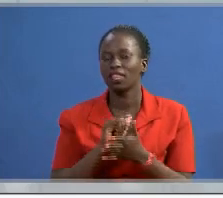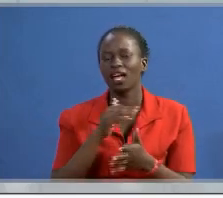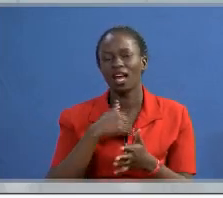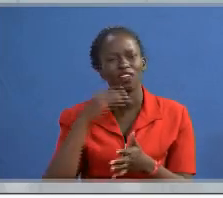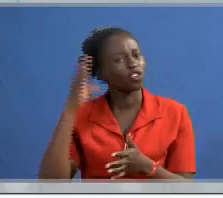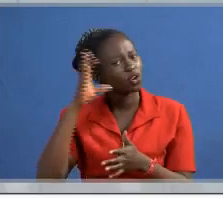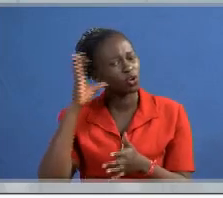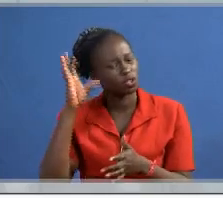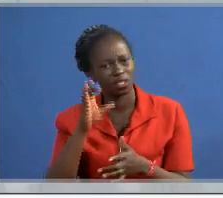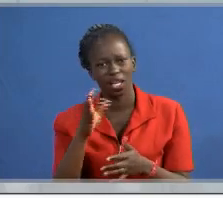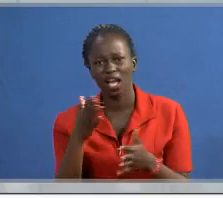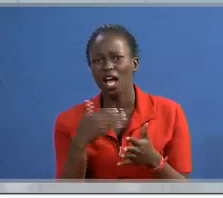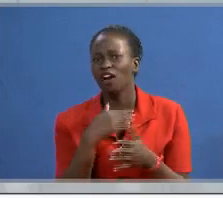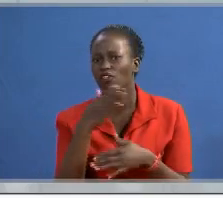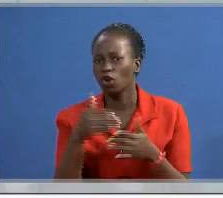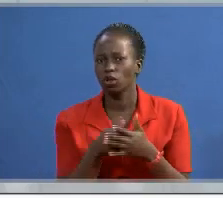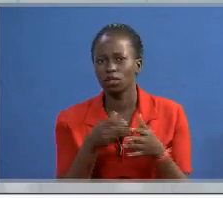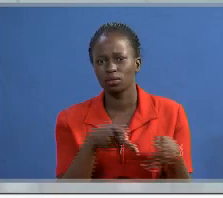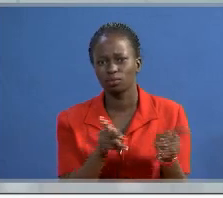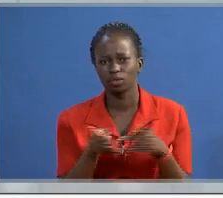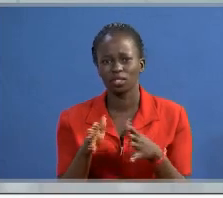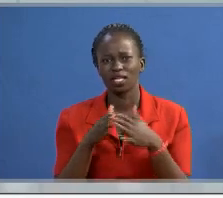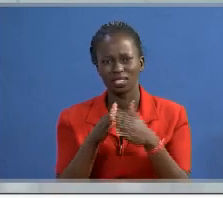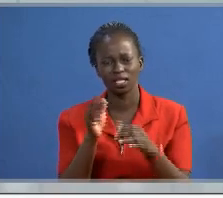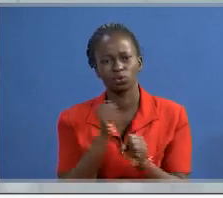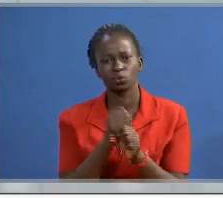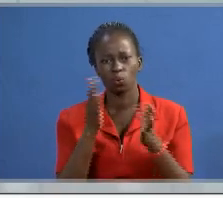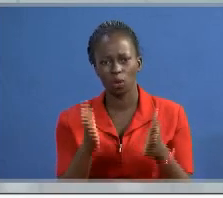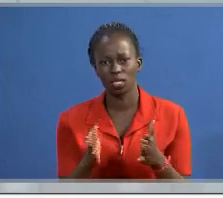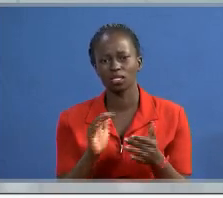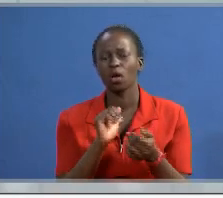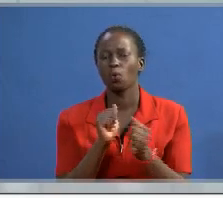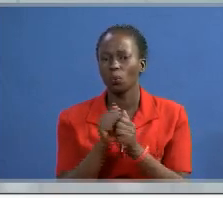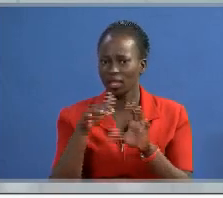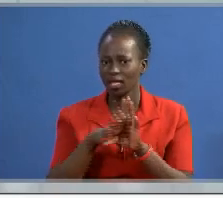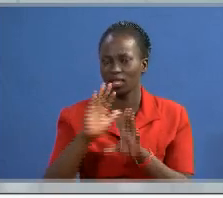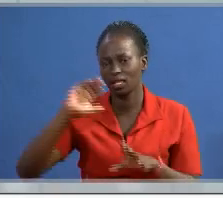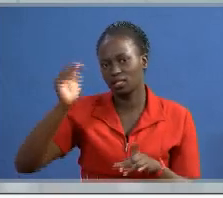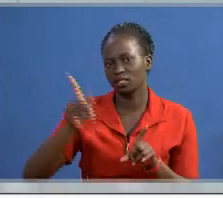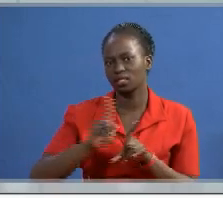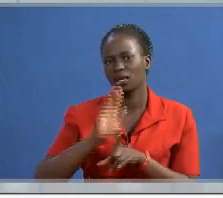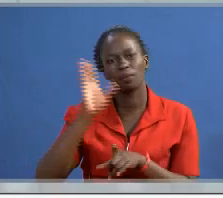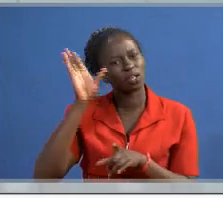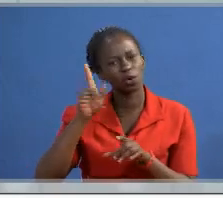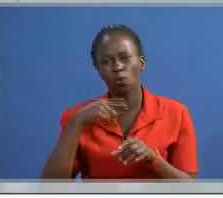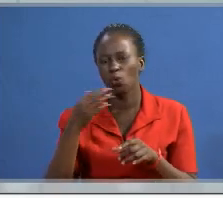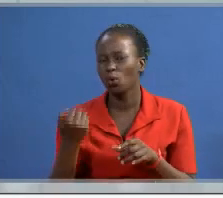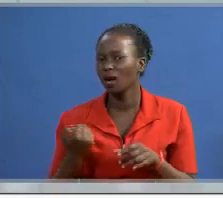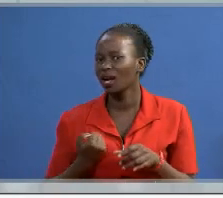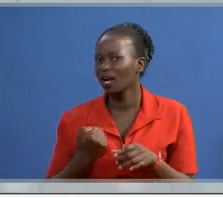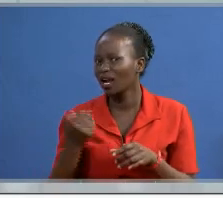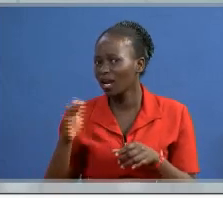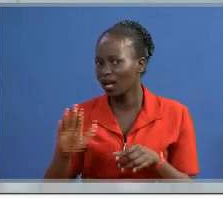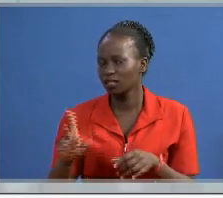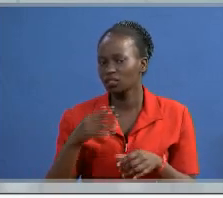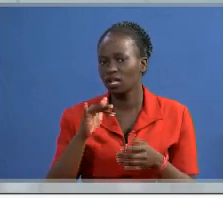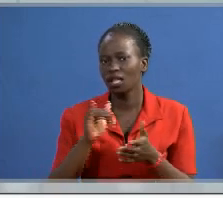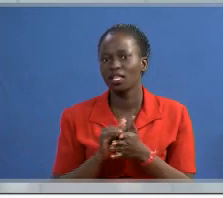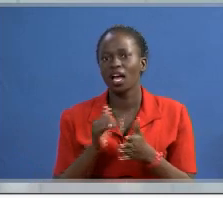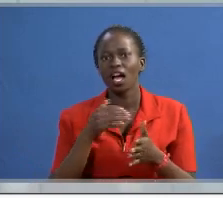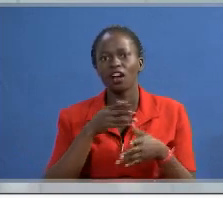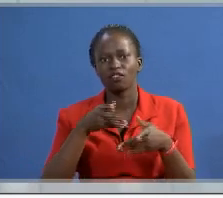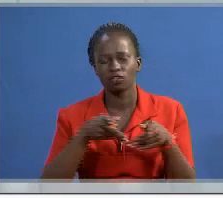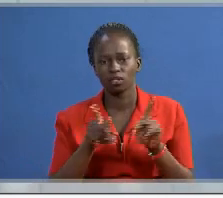over proliferation of sex workers within the town. The concerned young entrepreneurs, some of who are